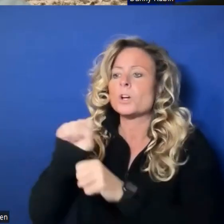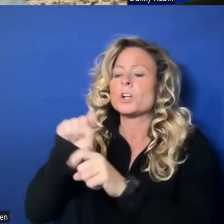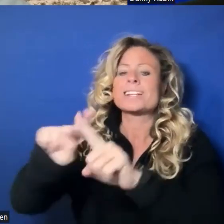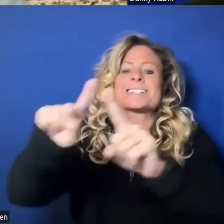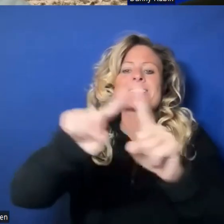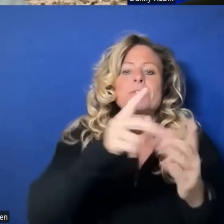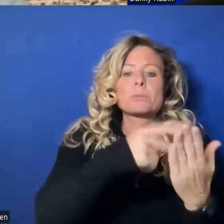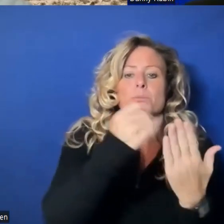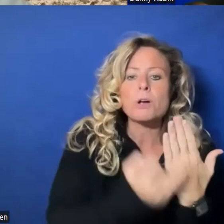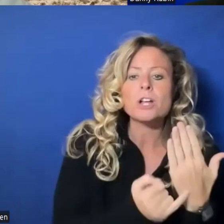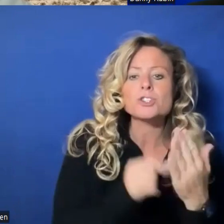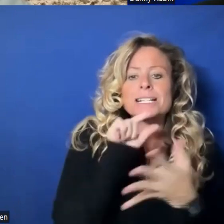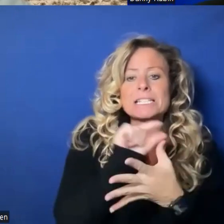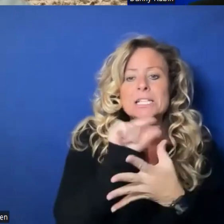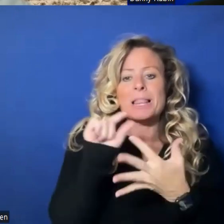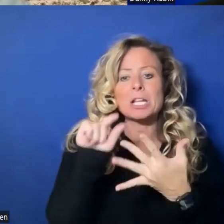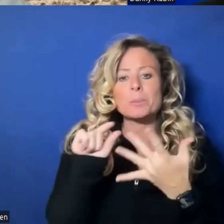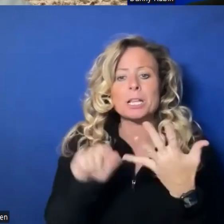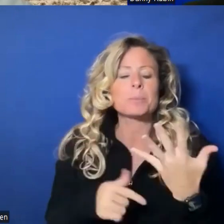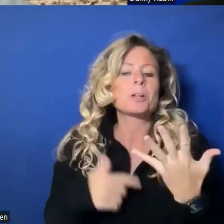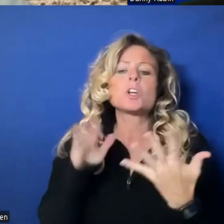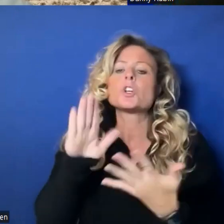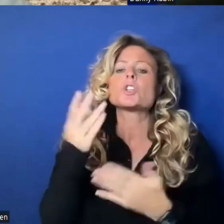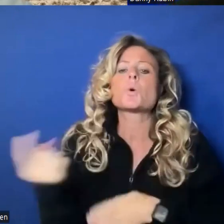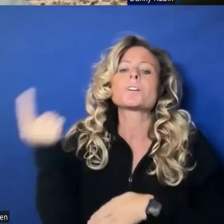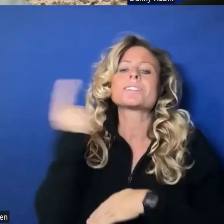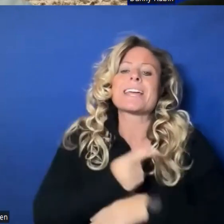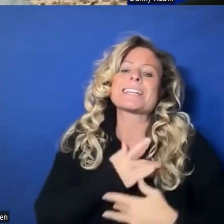little by little? What does your day look like?